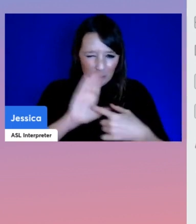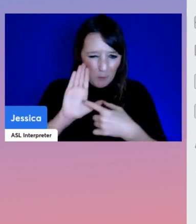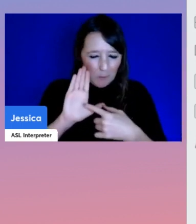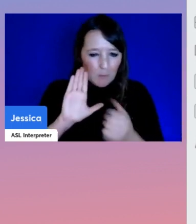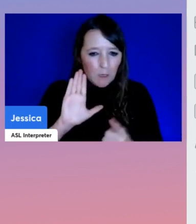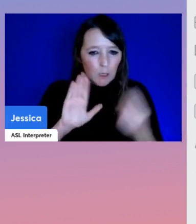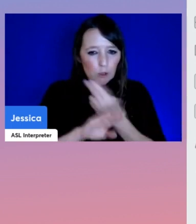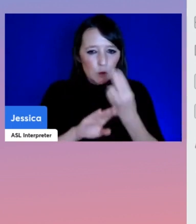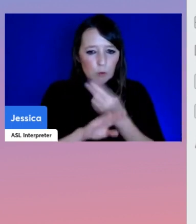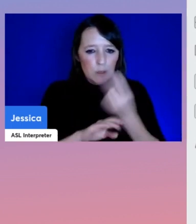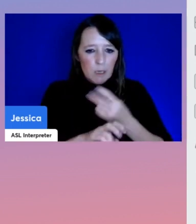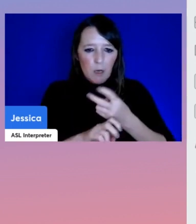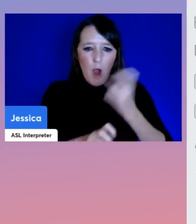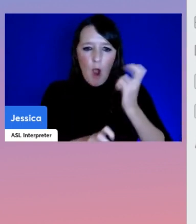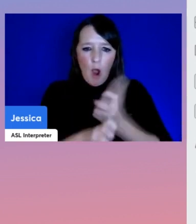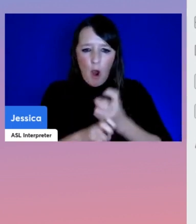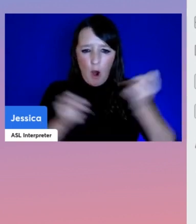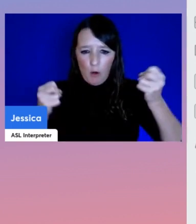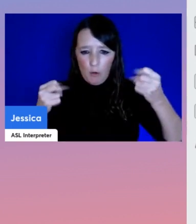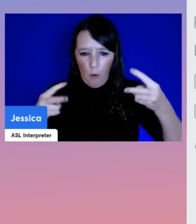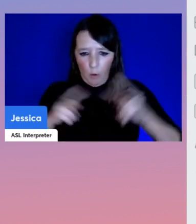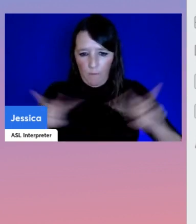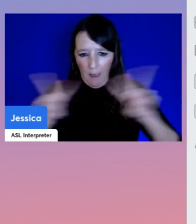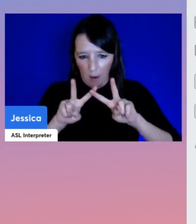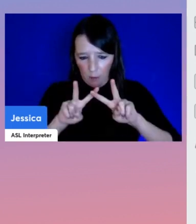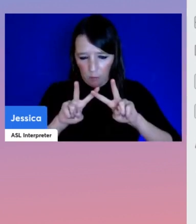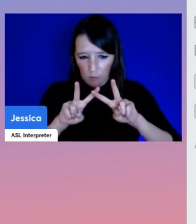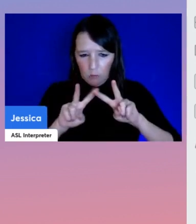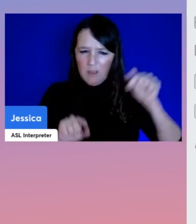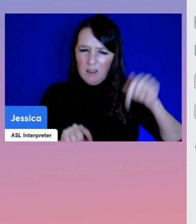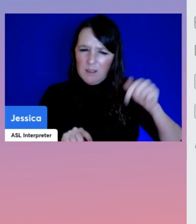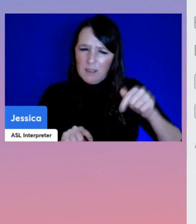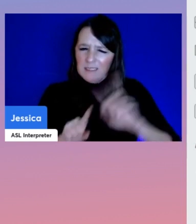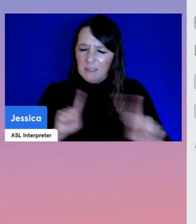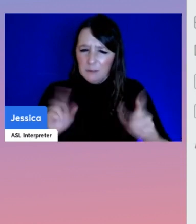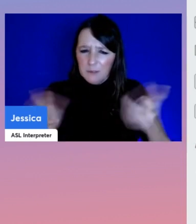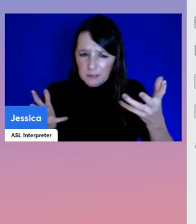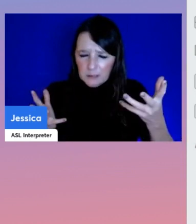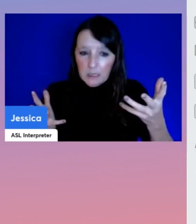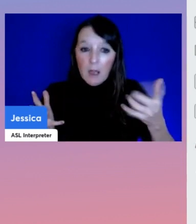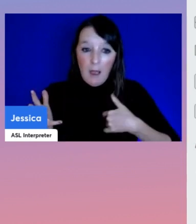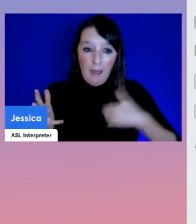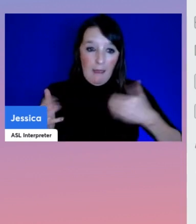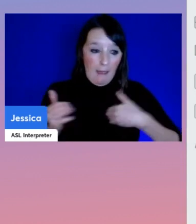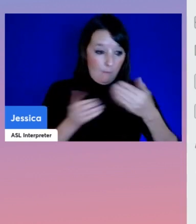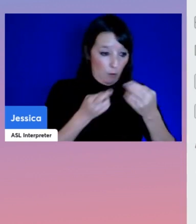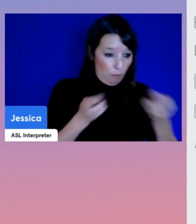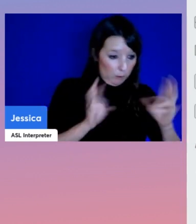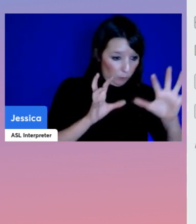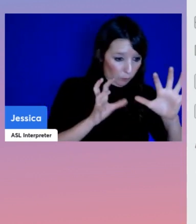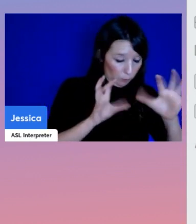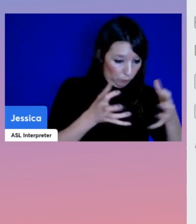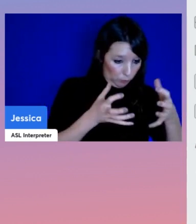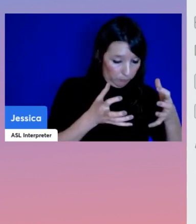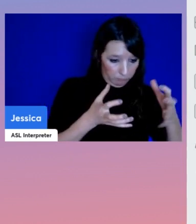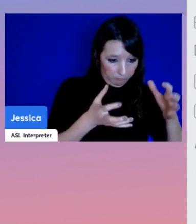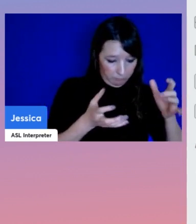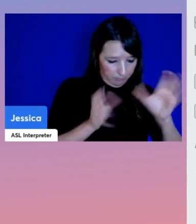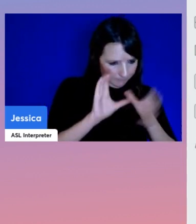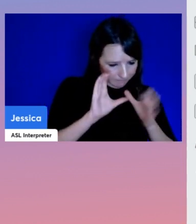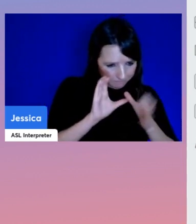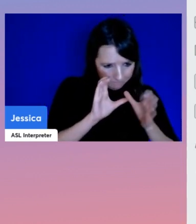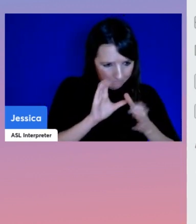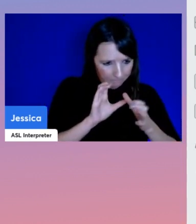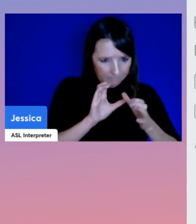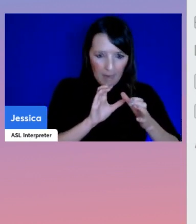using hard-coded values. So in this case, the difference here is that I configure my resource group as just